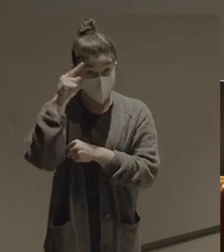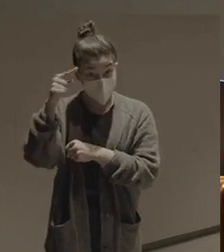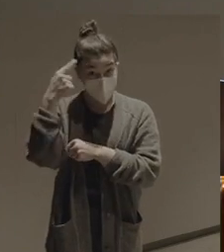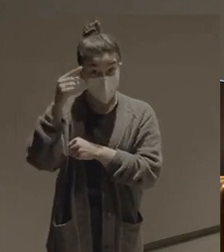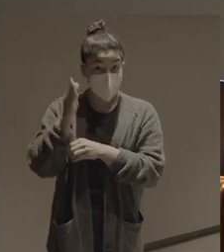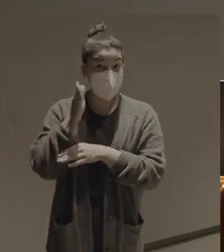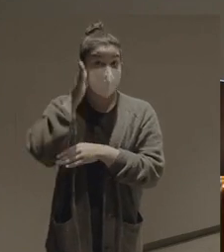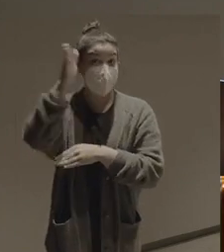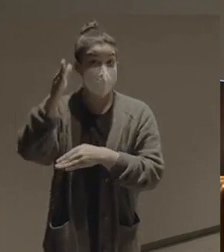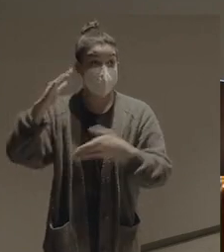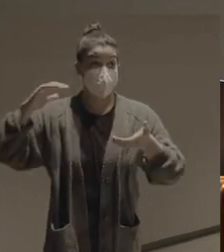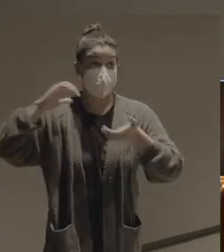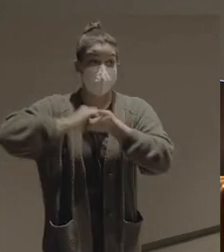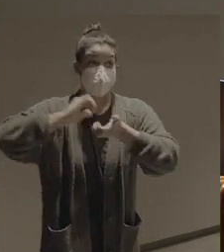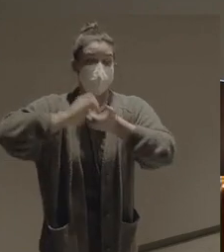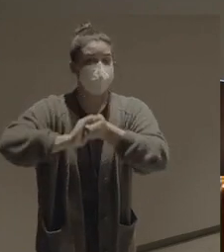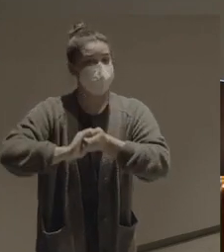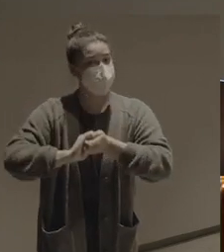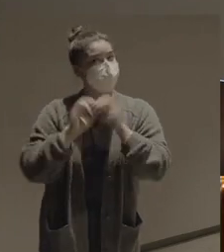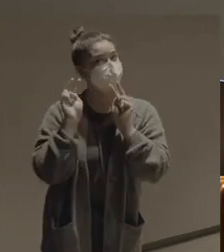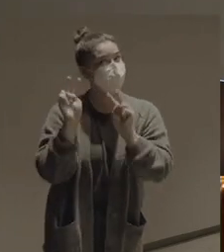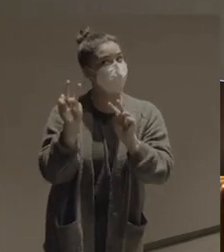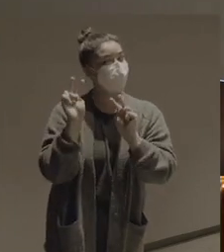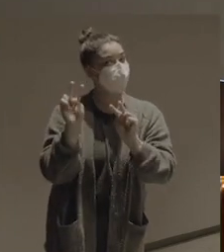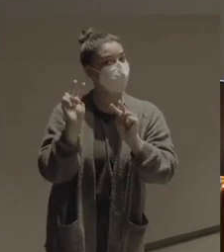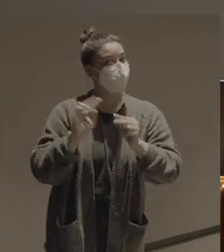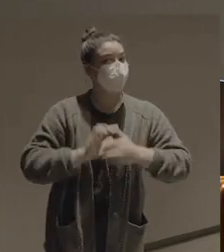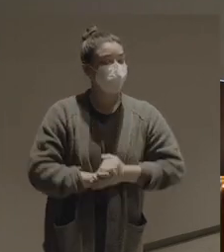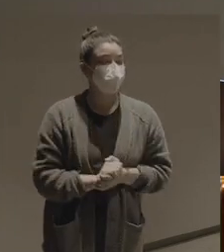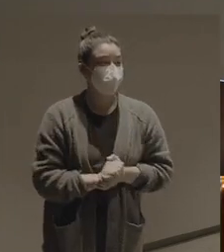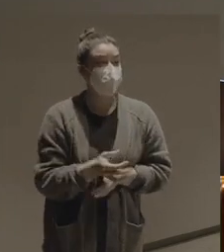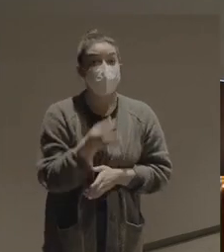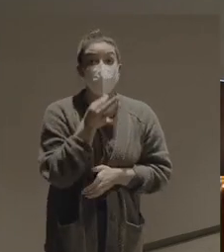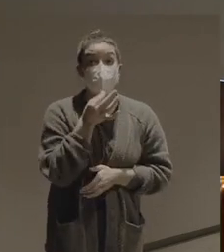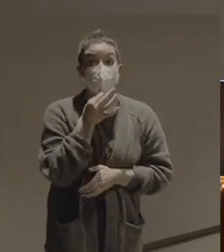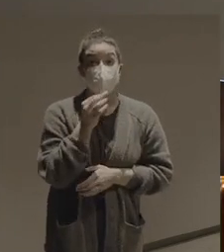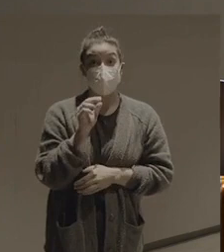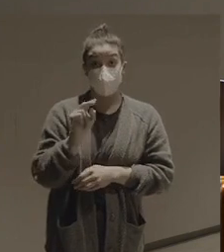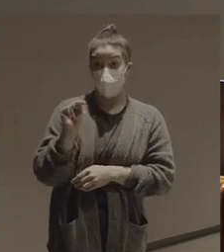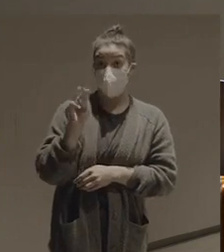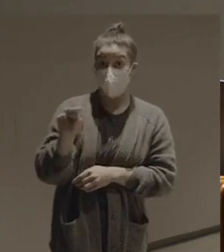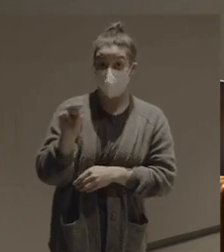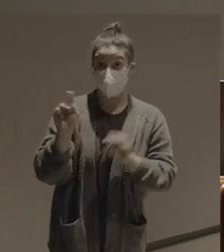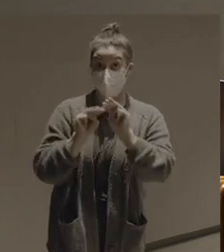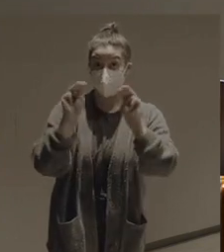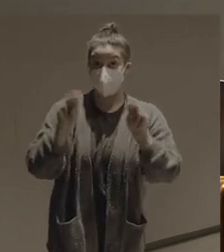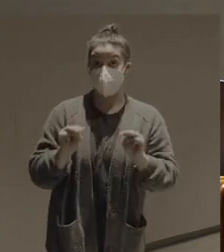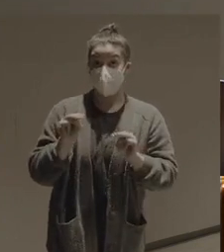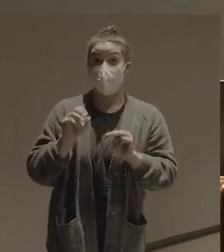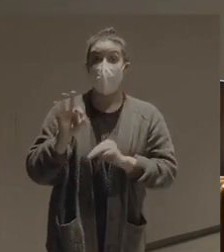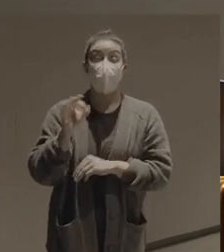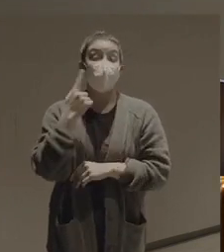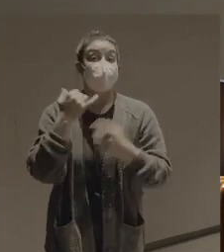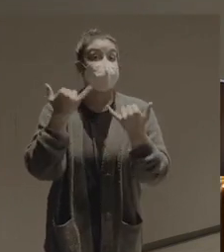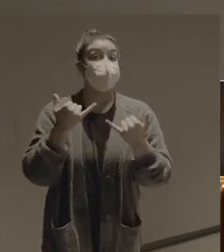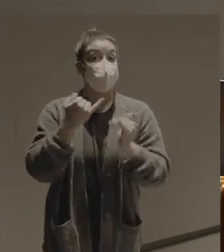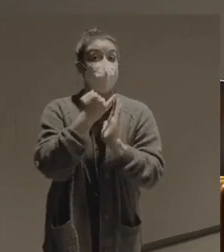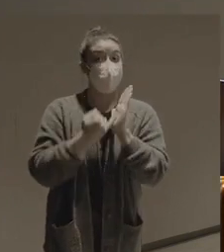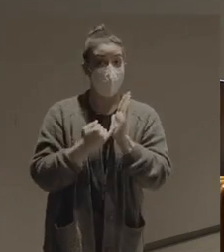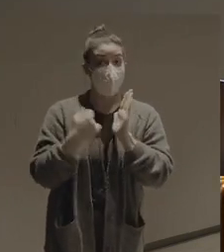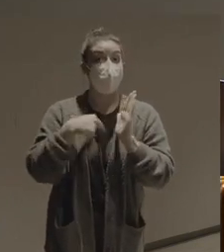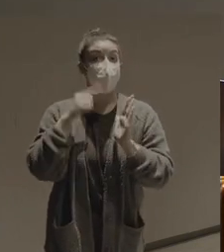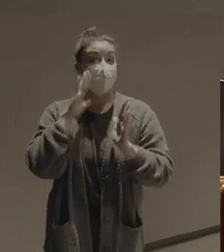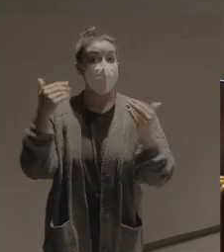opens our new building in the rail yard, and when we will truly be neighbors. And I promise the whole talk isn't going to be shout outs and